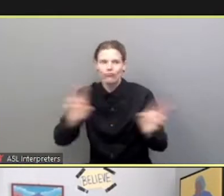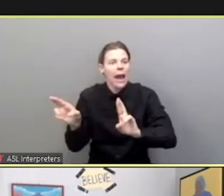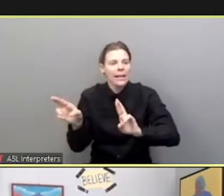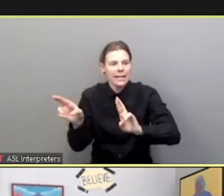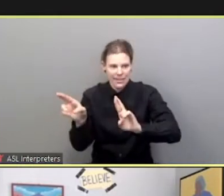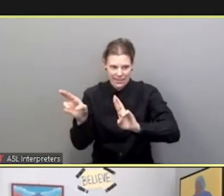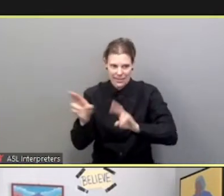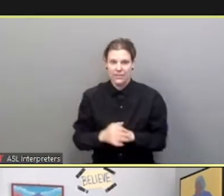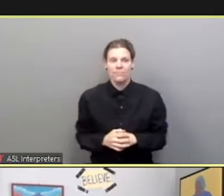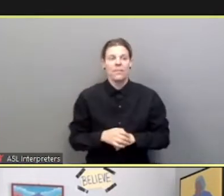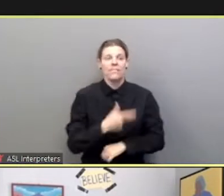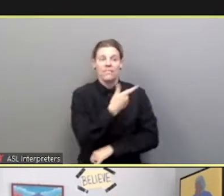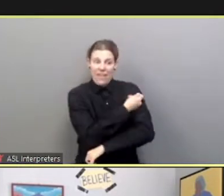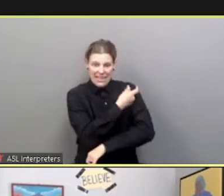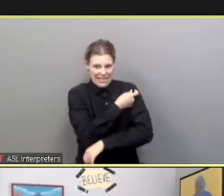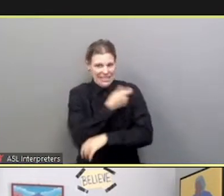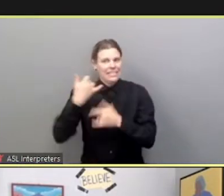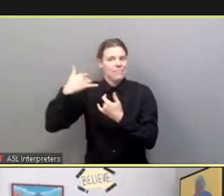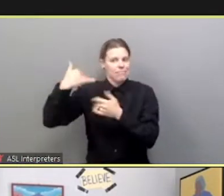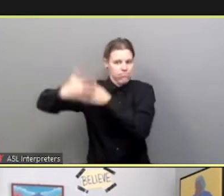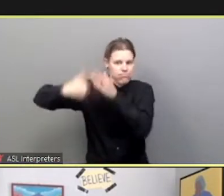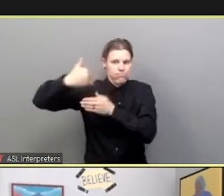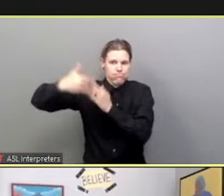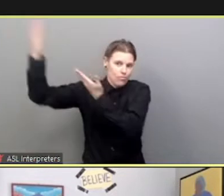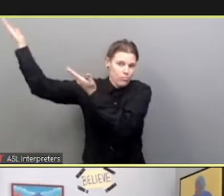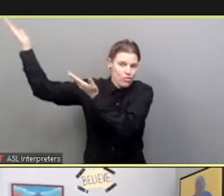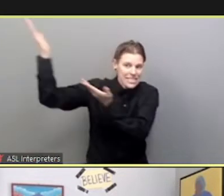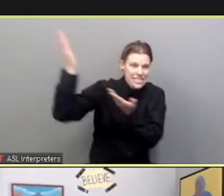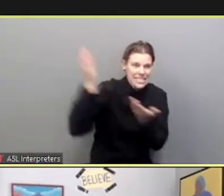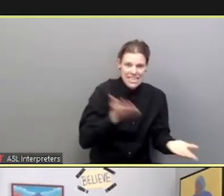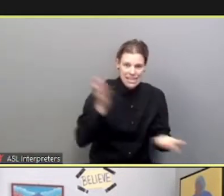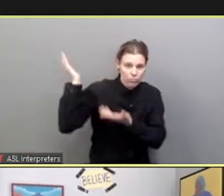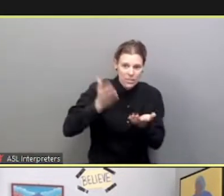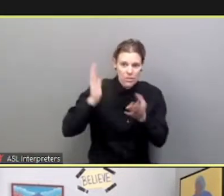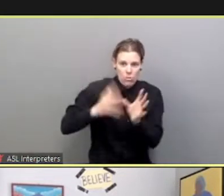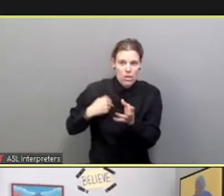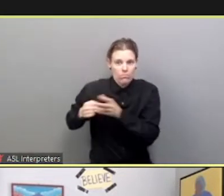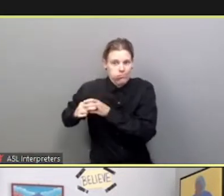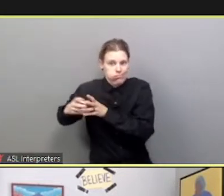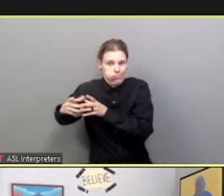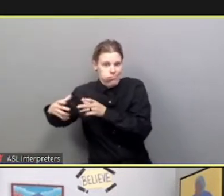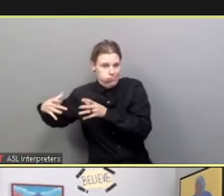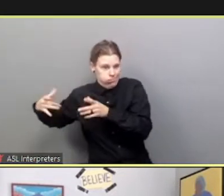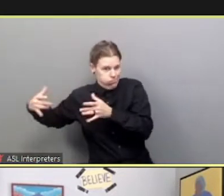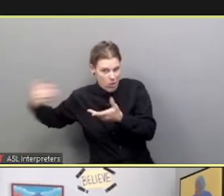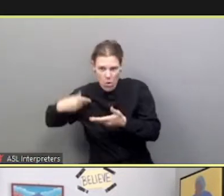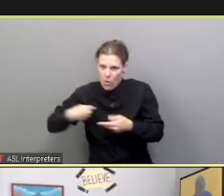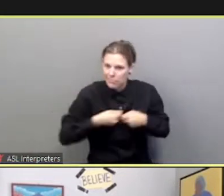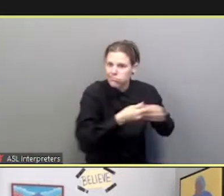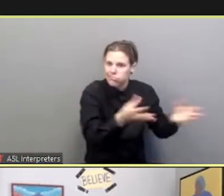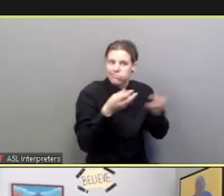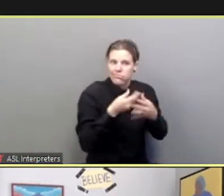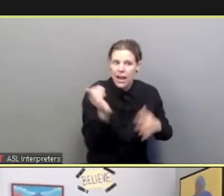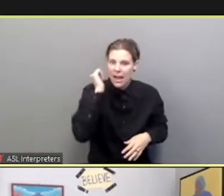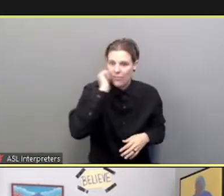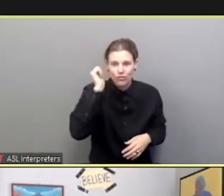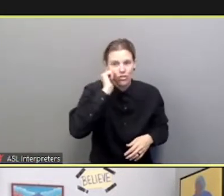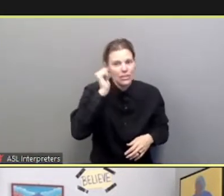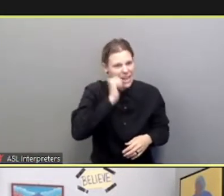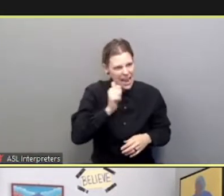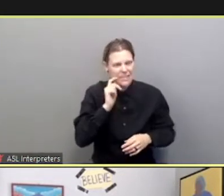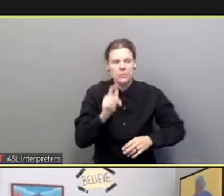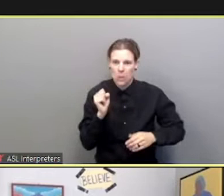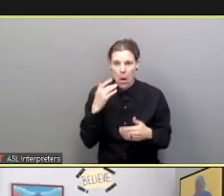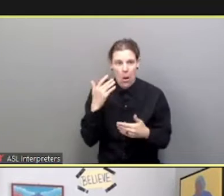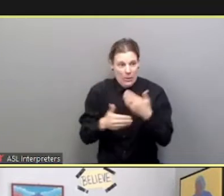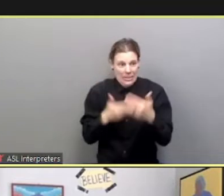more appointments are added each day. So we really continue to appreciate your patience as doses arrive, but